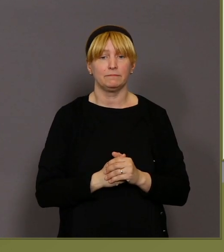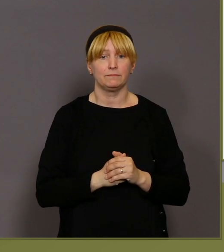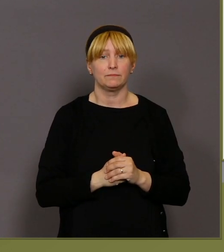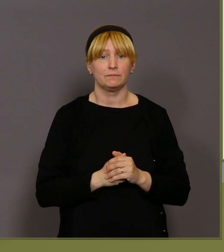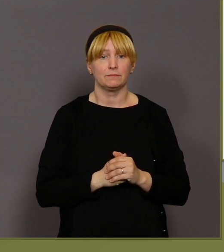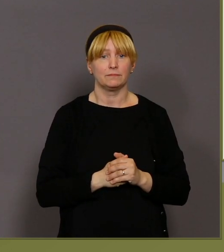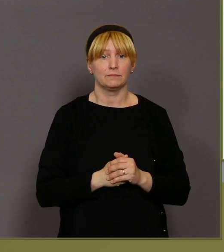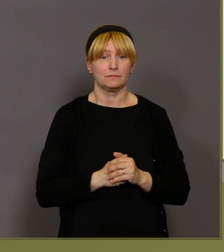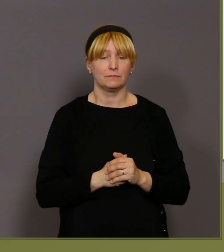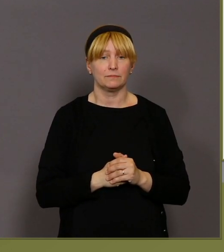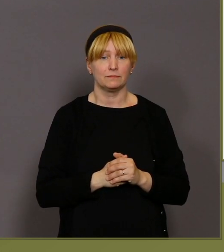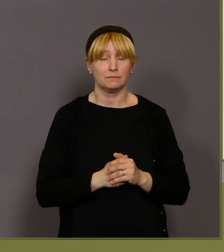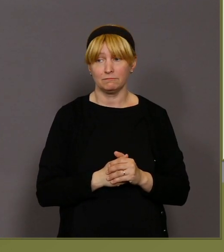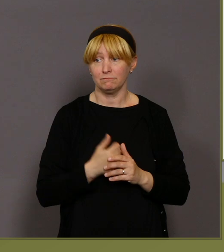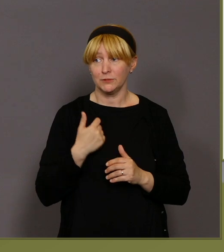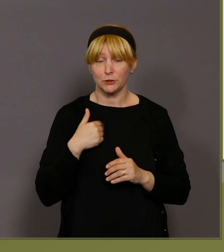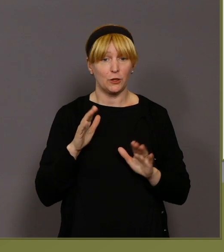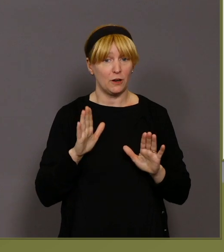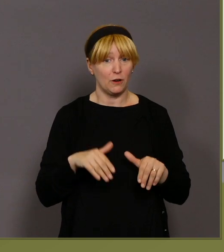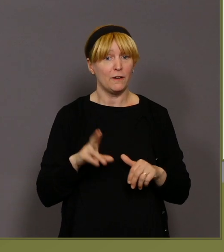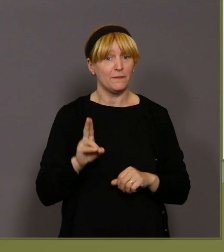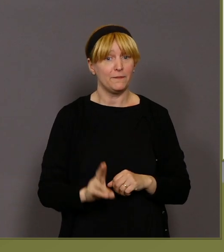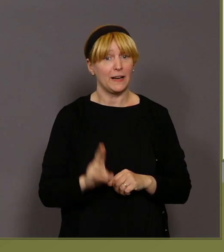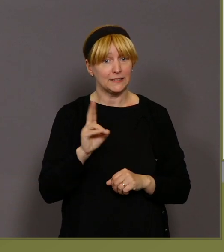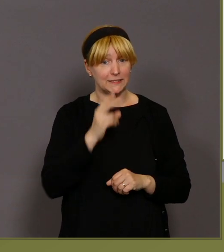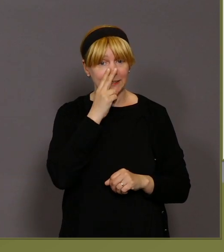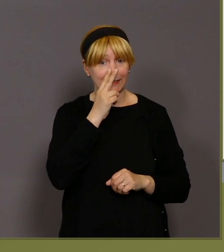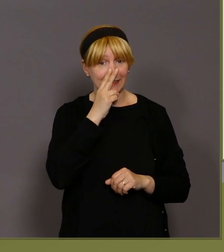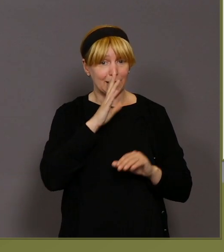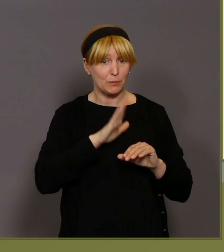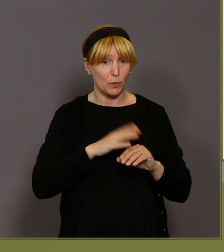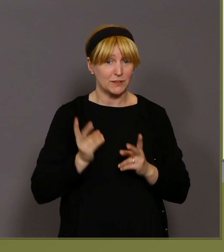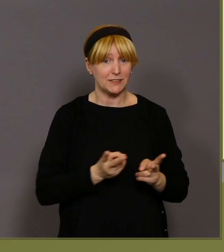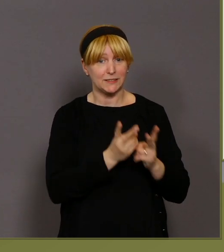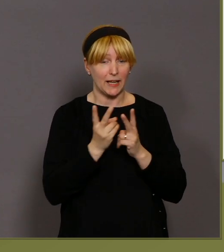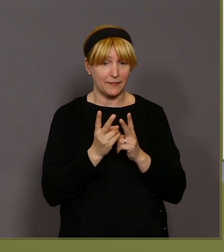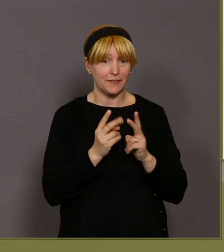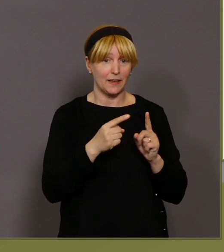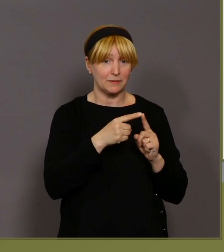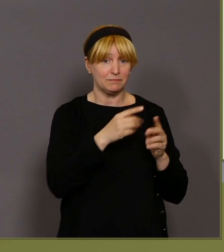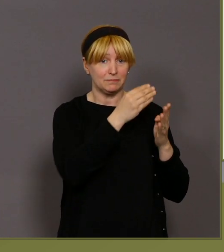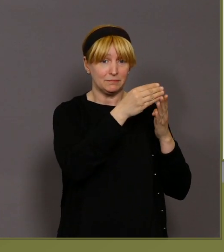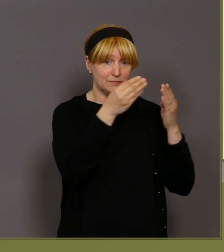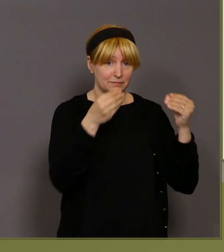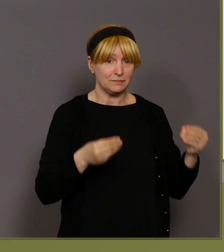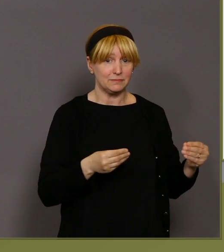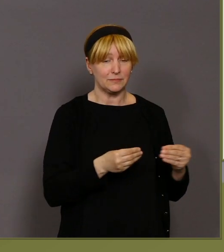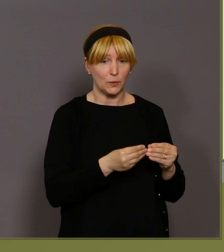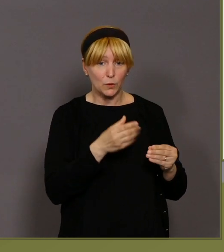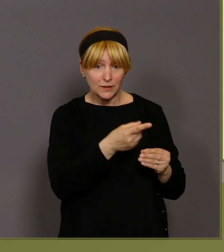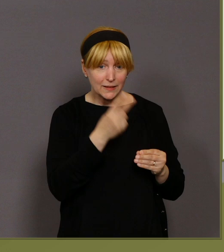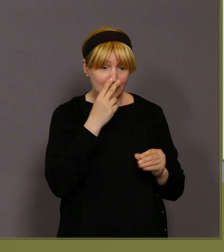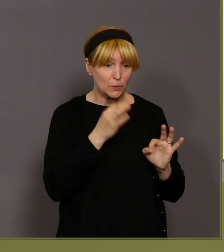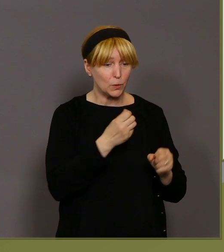And I've actually looked into the standard. I also worked with vendors of self-service